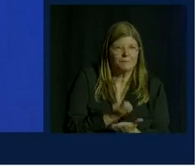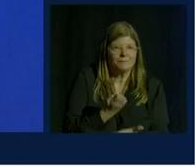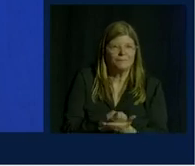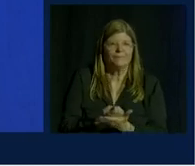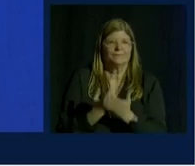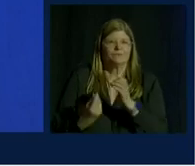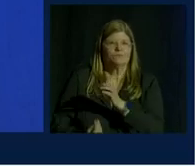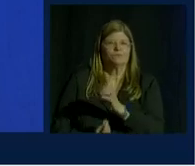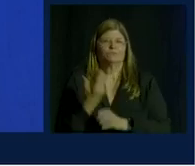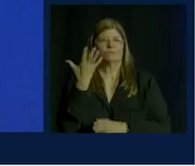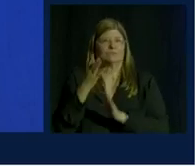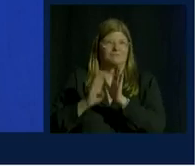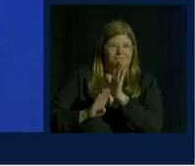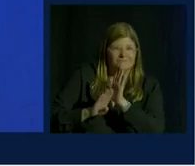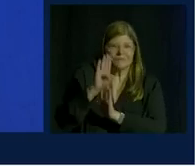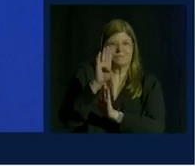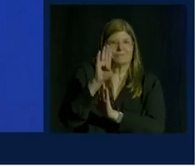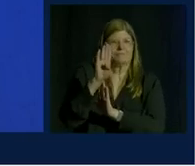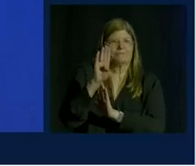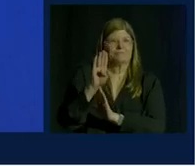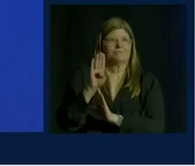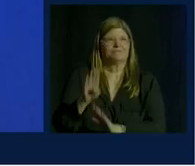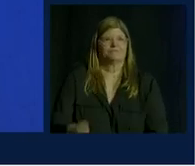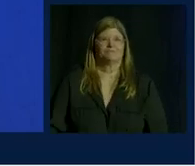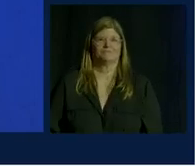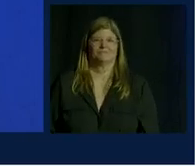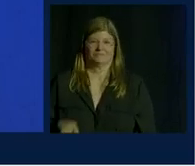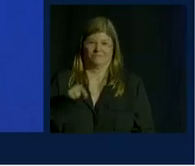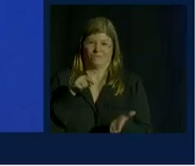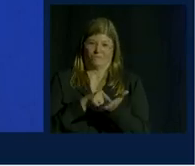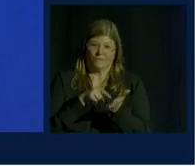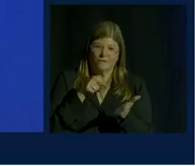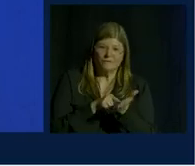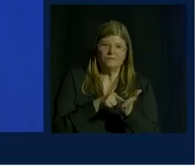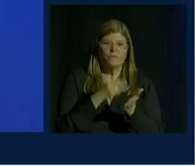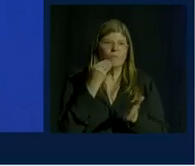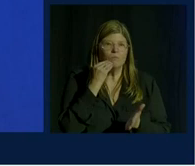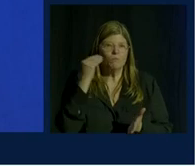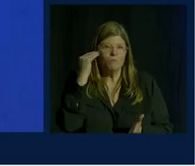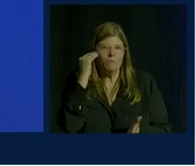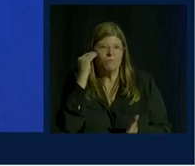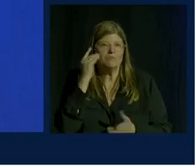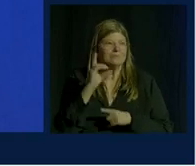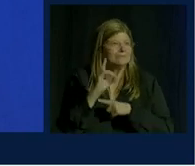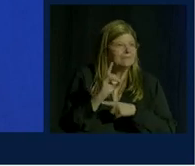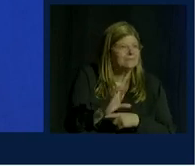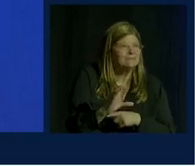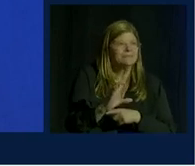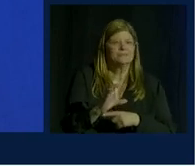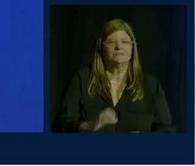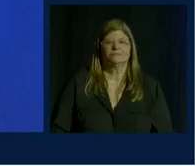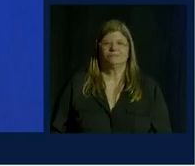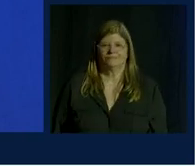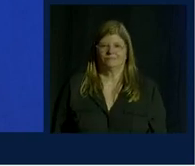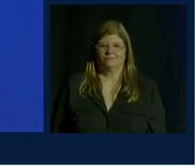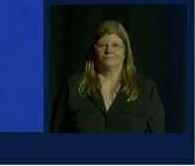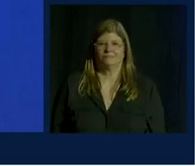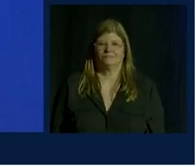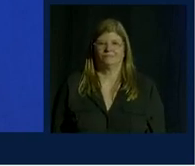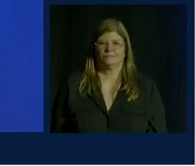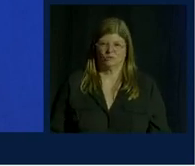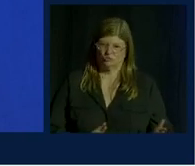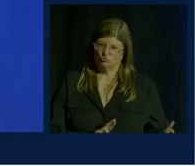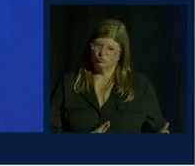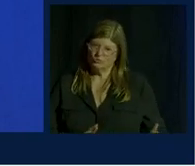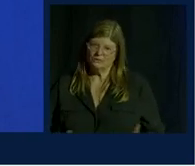in Washington, D.C., affordable housing in Washington, D.C., and of course, getting ready for the district's